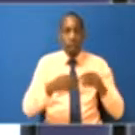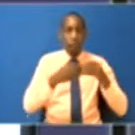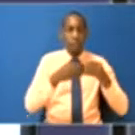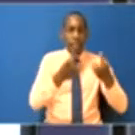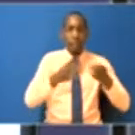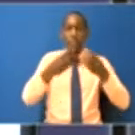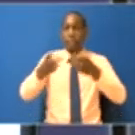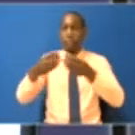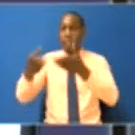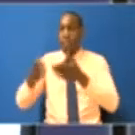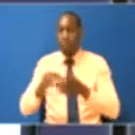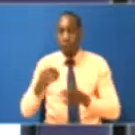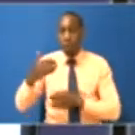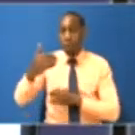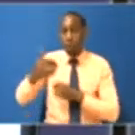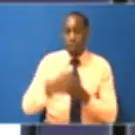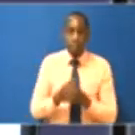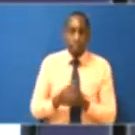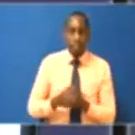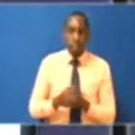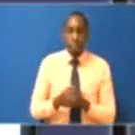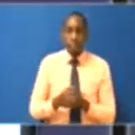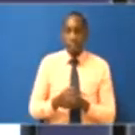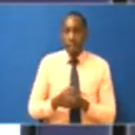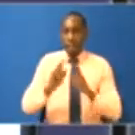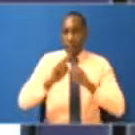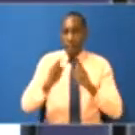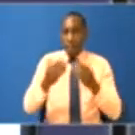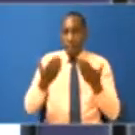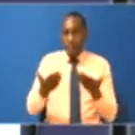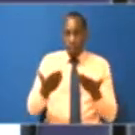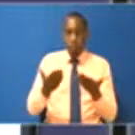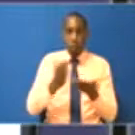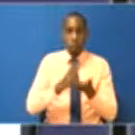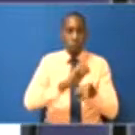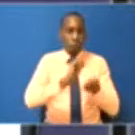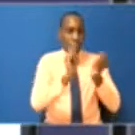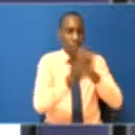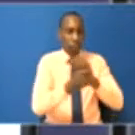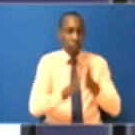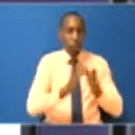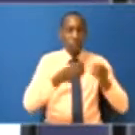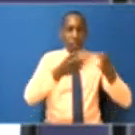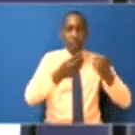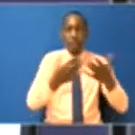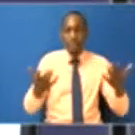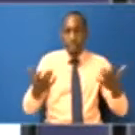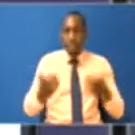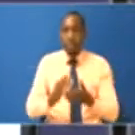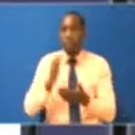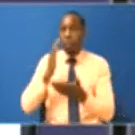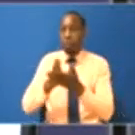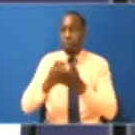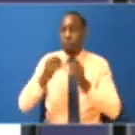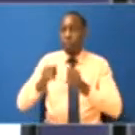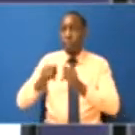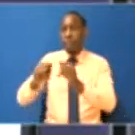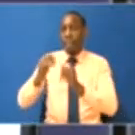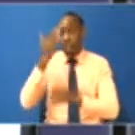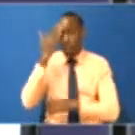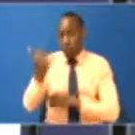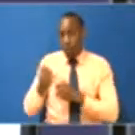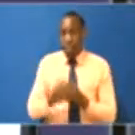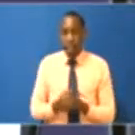as you know was saying earlier how do you move from that tokenism to real implementation